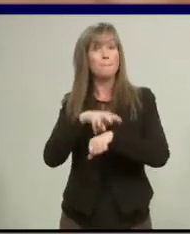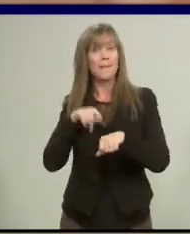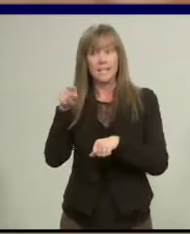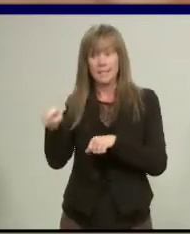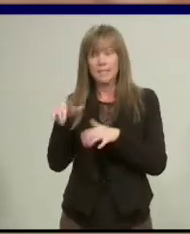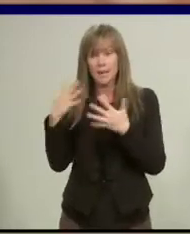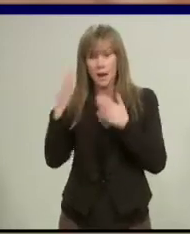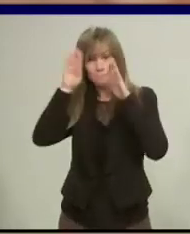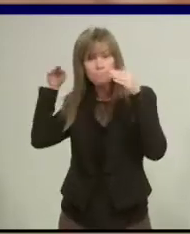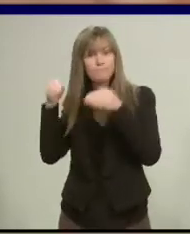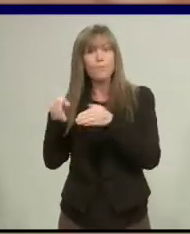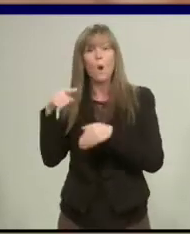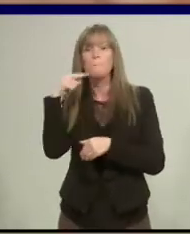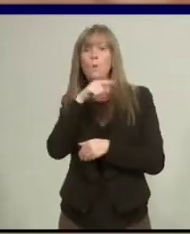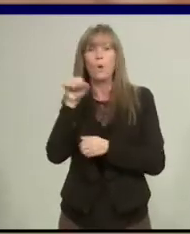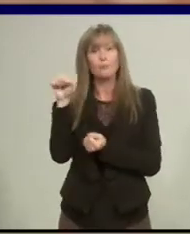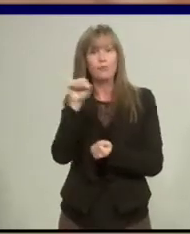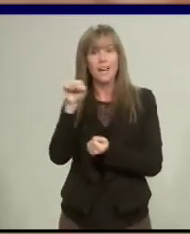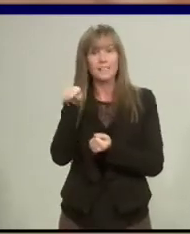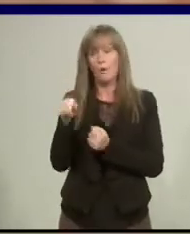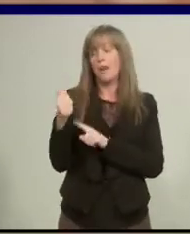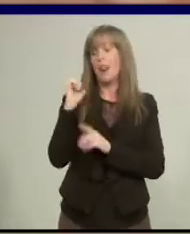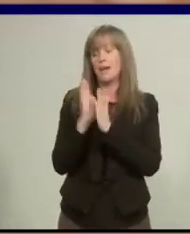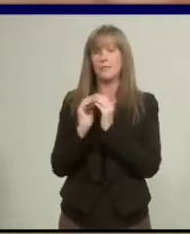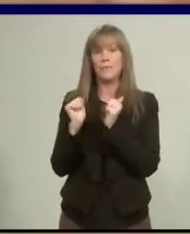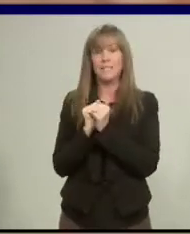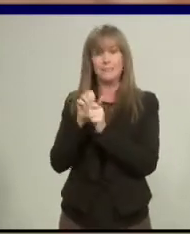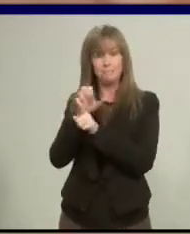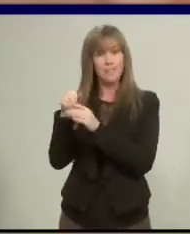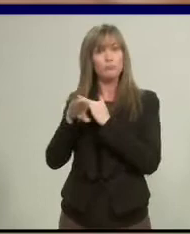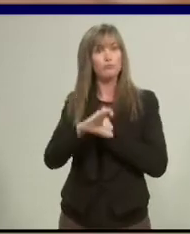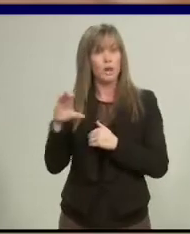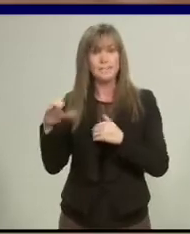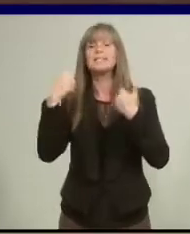crack down on boy racers in Christchurch over last weekend proved successful.